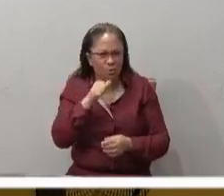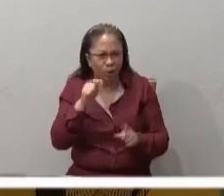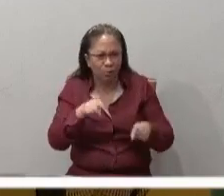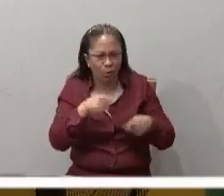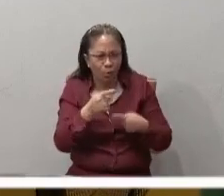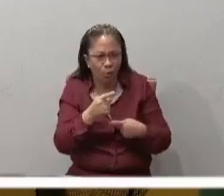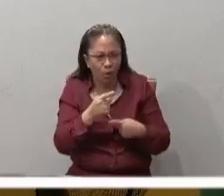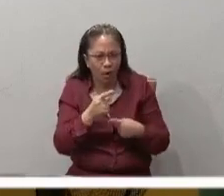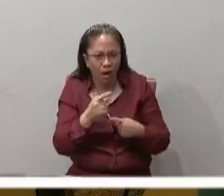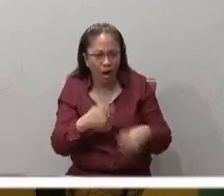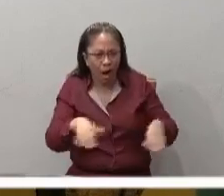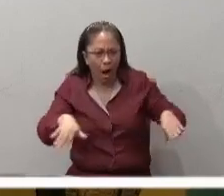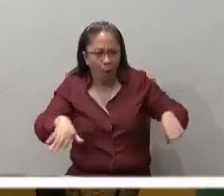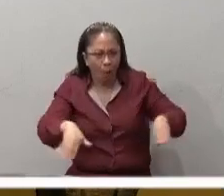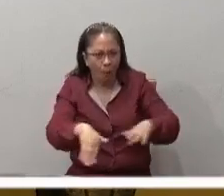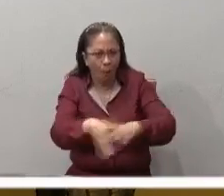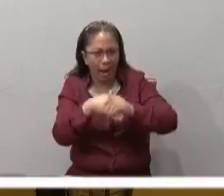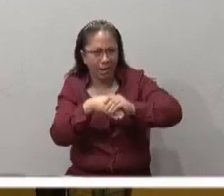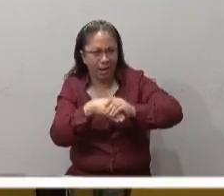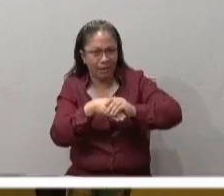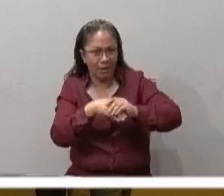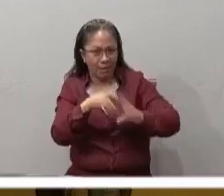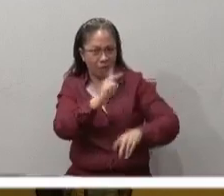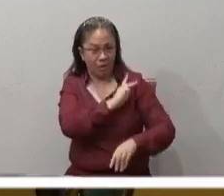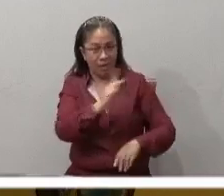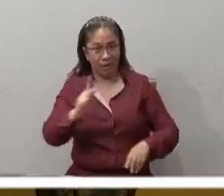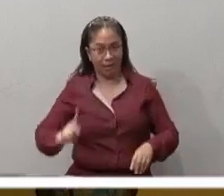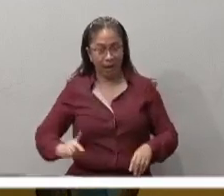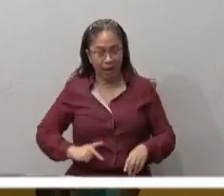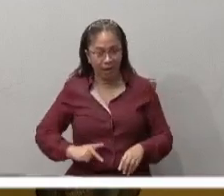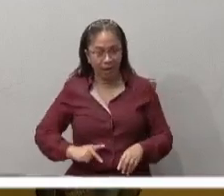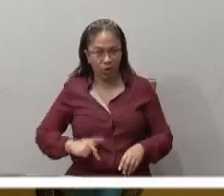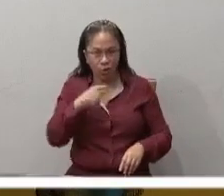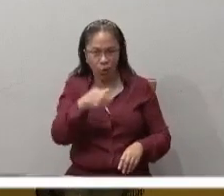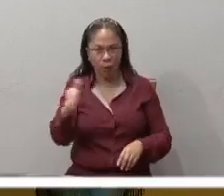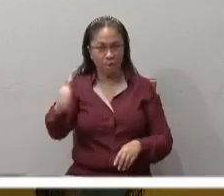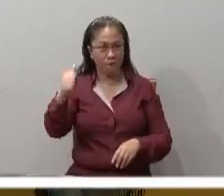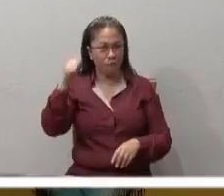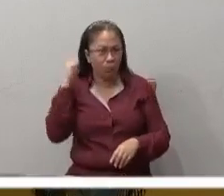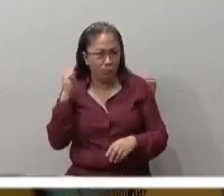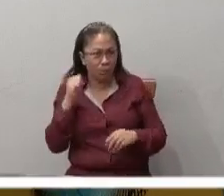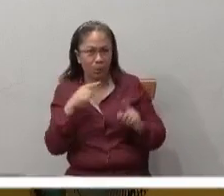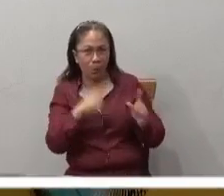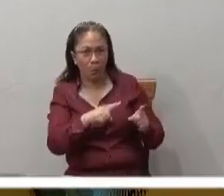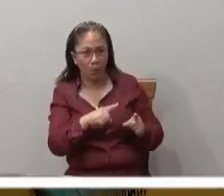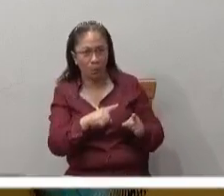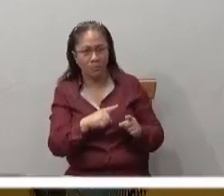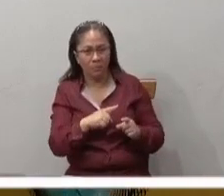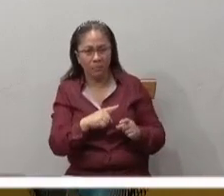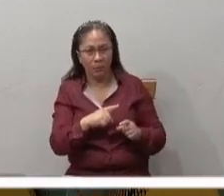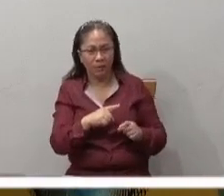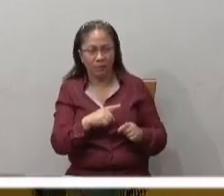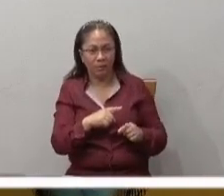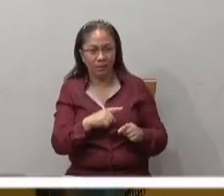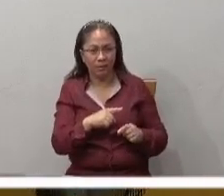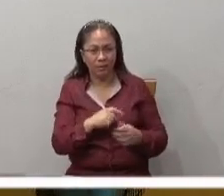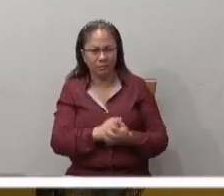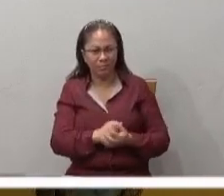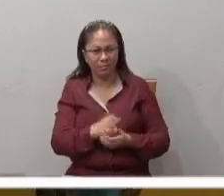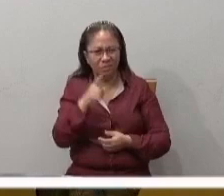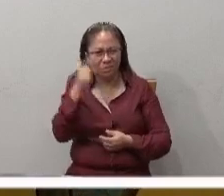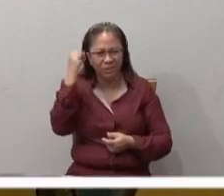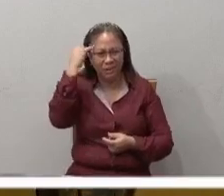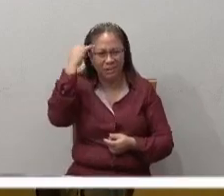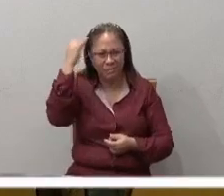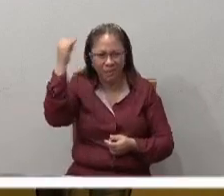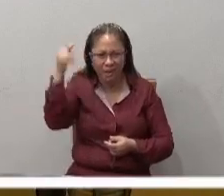invitation to go to Buckingham Palace and sit and deal with the thing with royal splendor as an honored guest. Can you